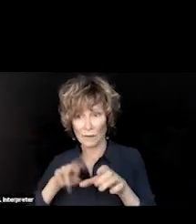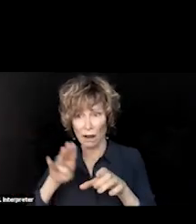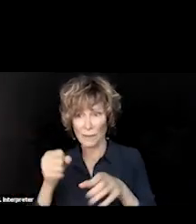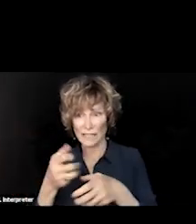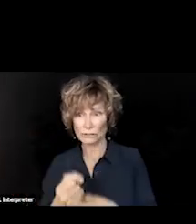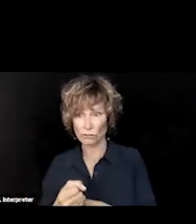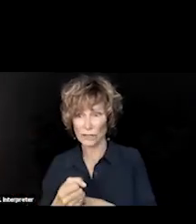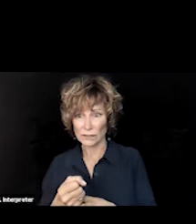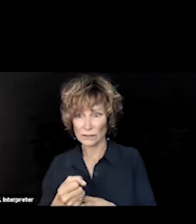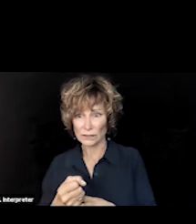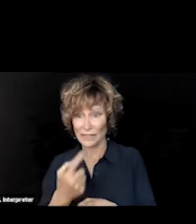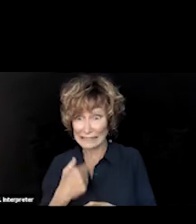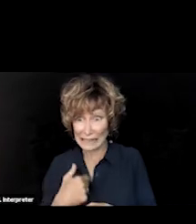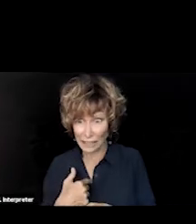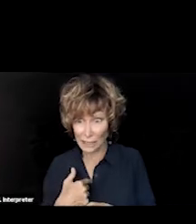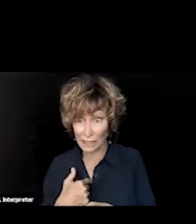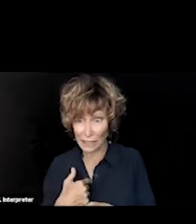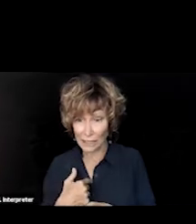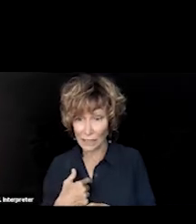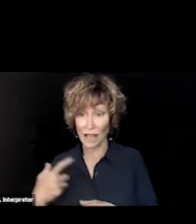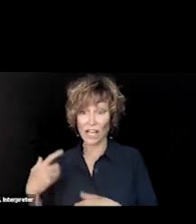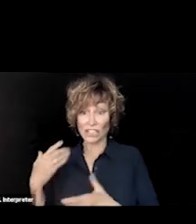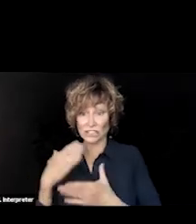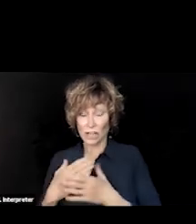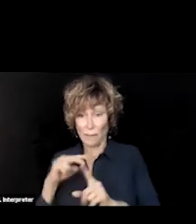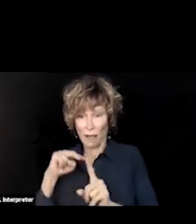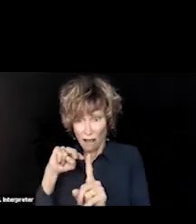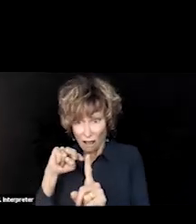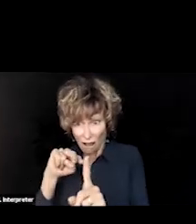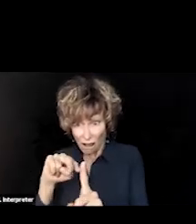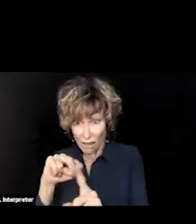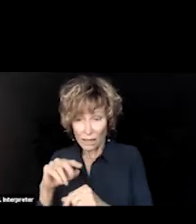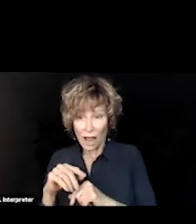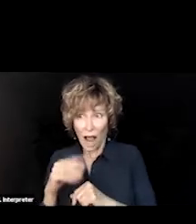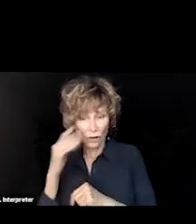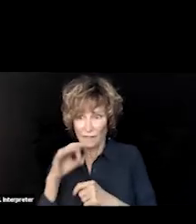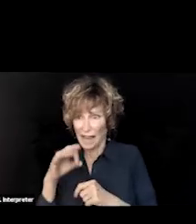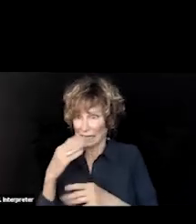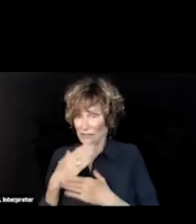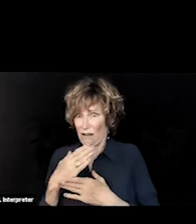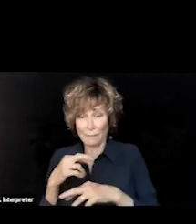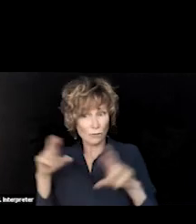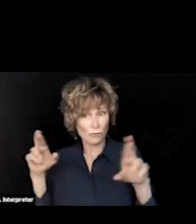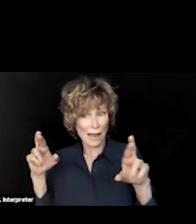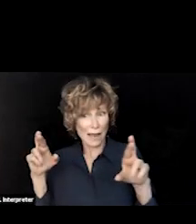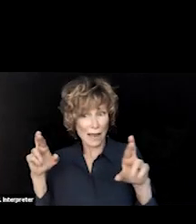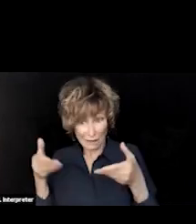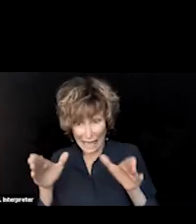them. They're telling me, cut the apron strings. I don't know if I can do it. I don't know if I'm ready to let go.